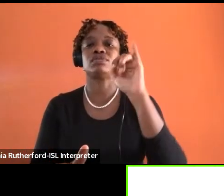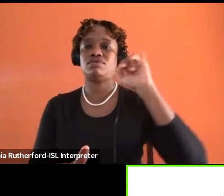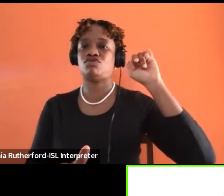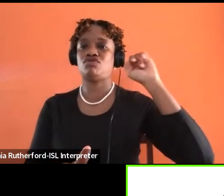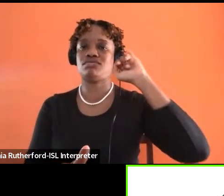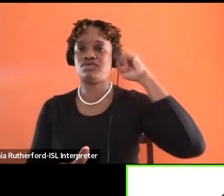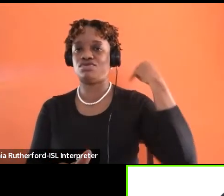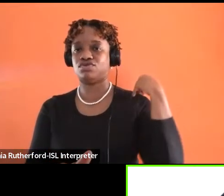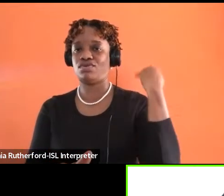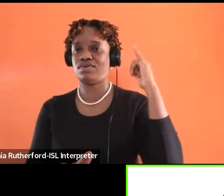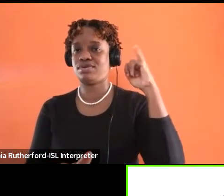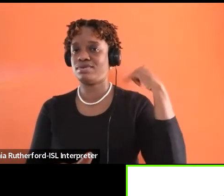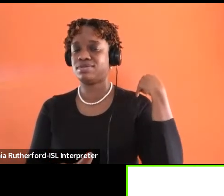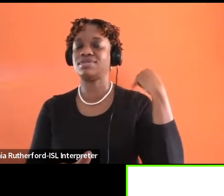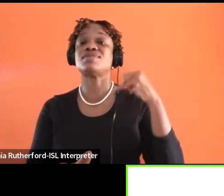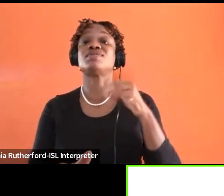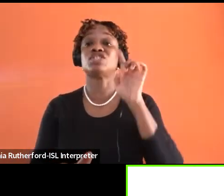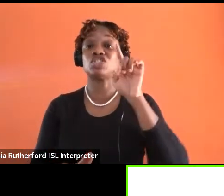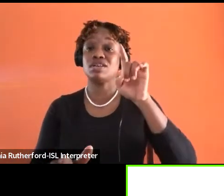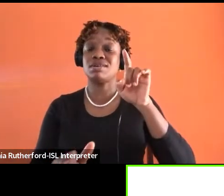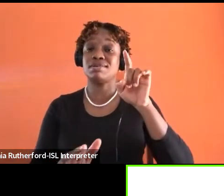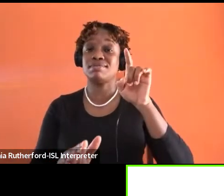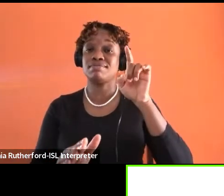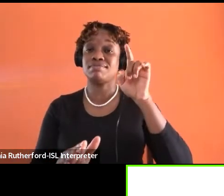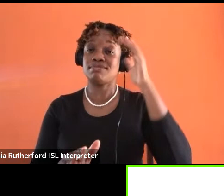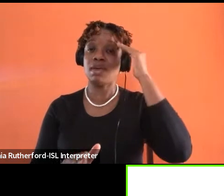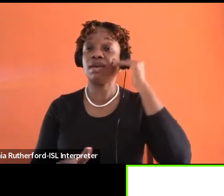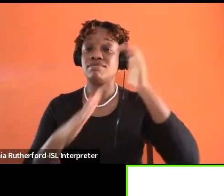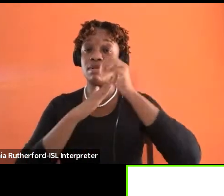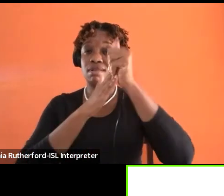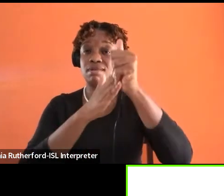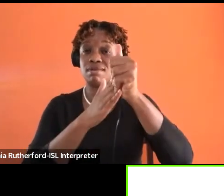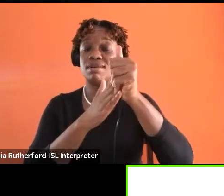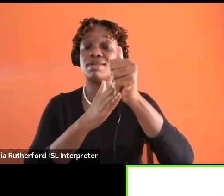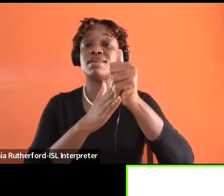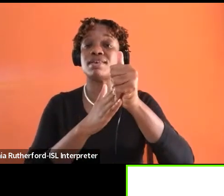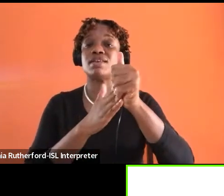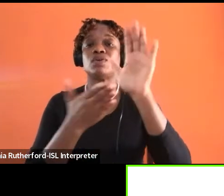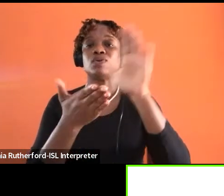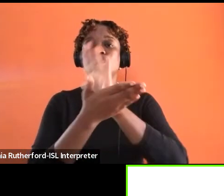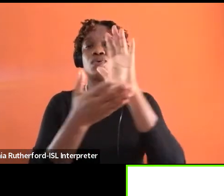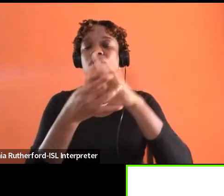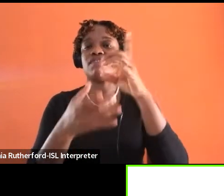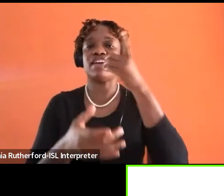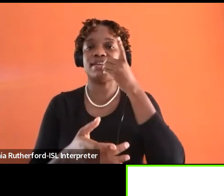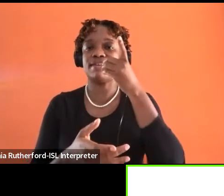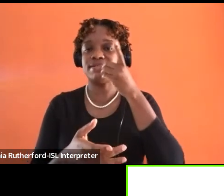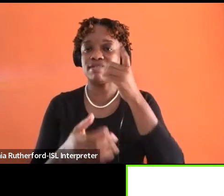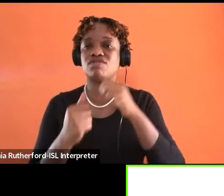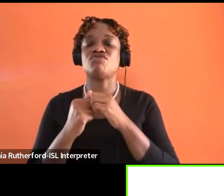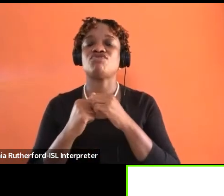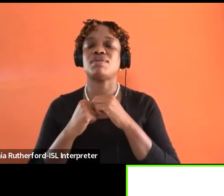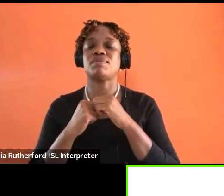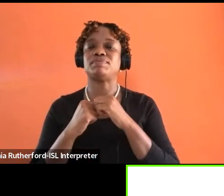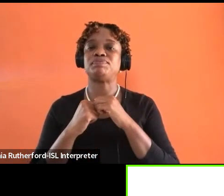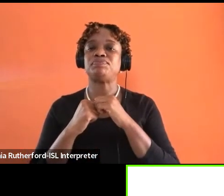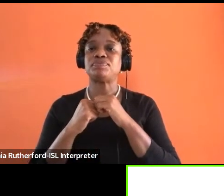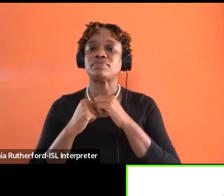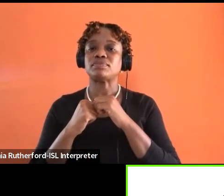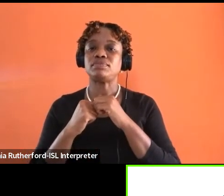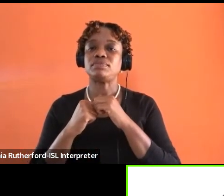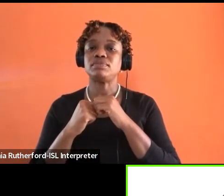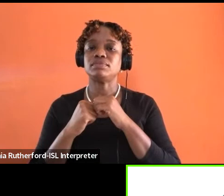Mona School of Dentistry. His research interests are special needs and dentistry and social accountability